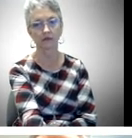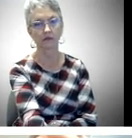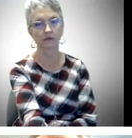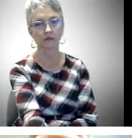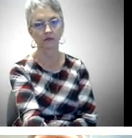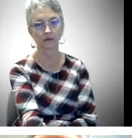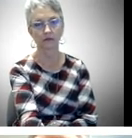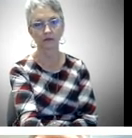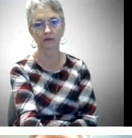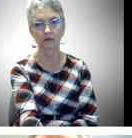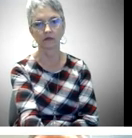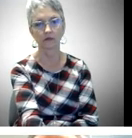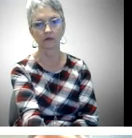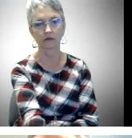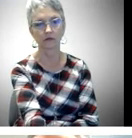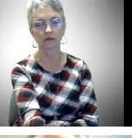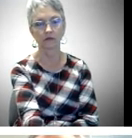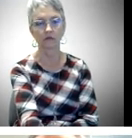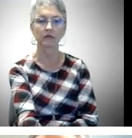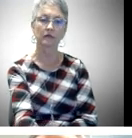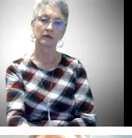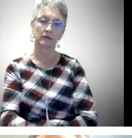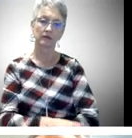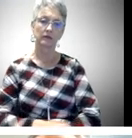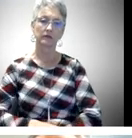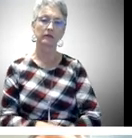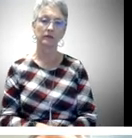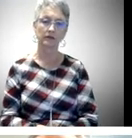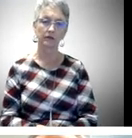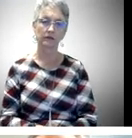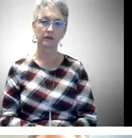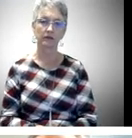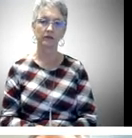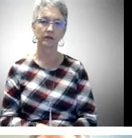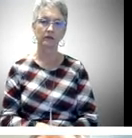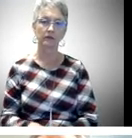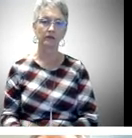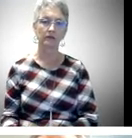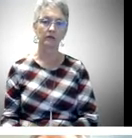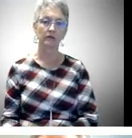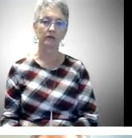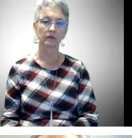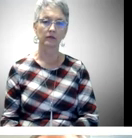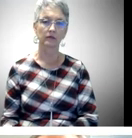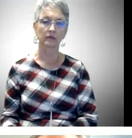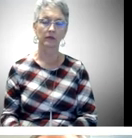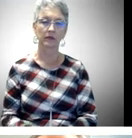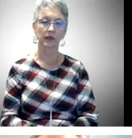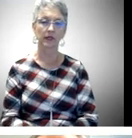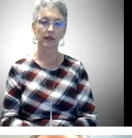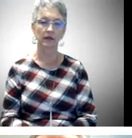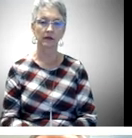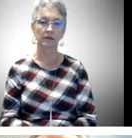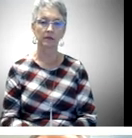disability makes that. The one thing, the big failure, we had 8 proposals on guardianship. And the one thing that I